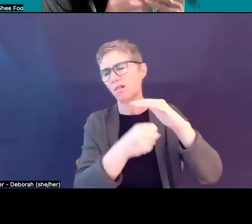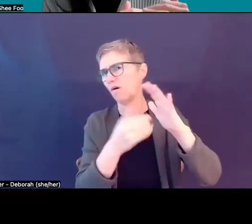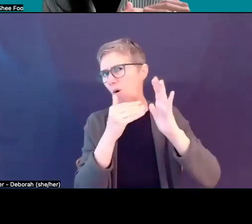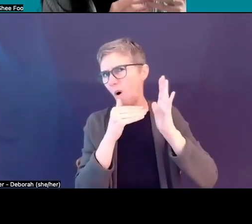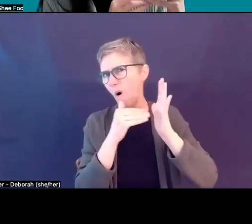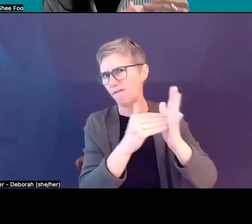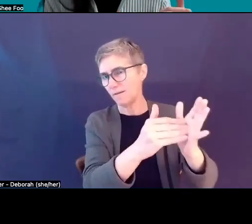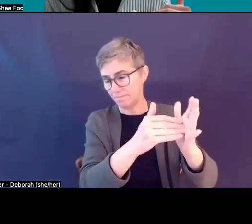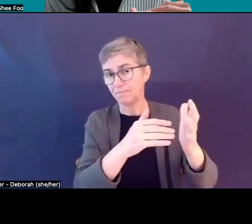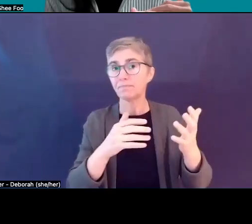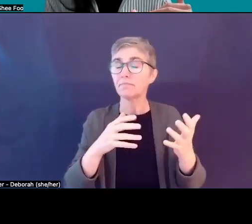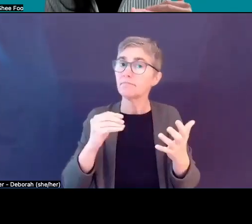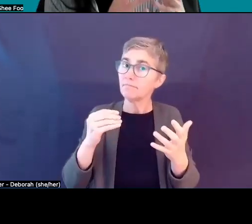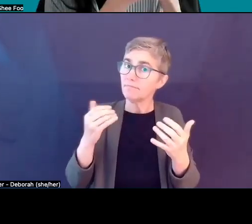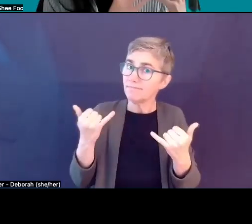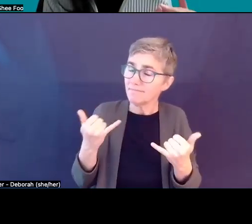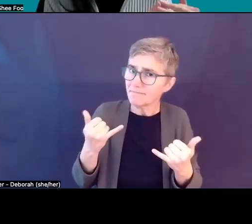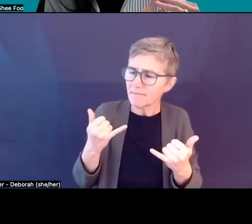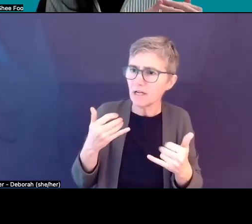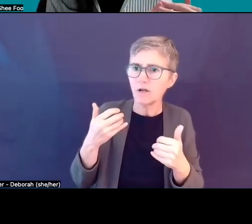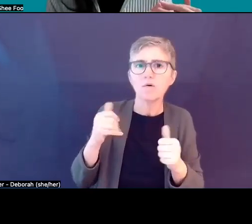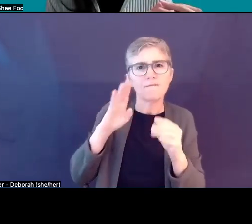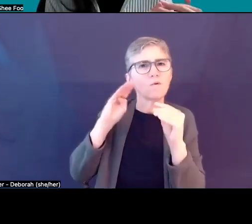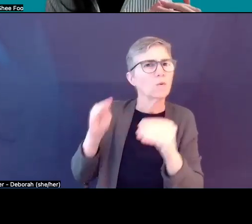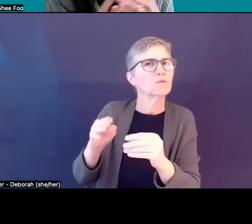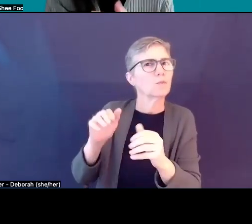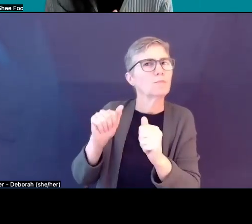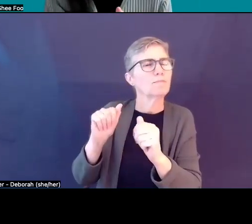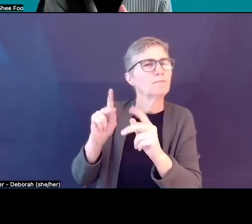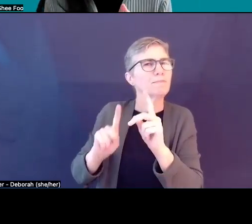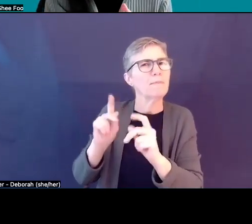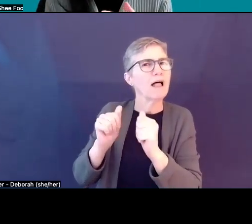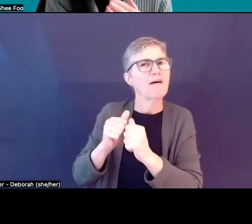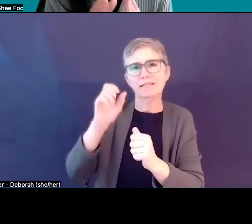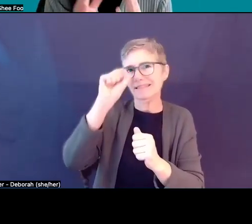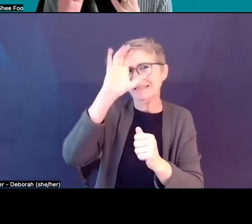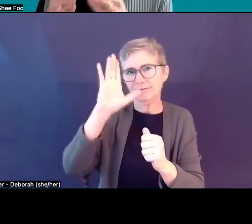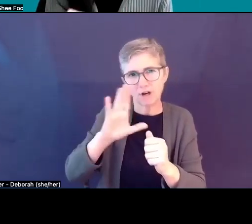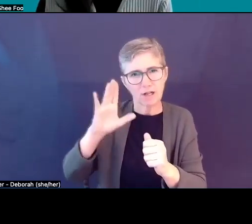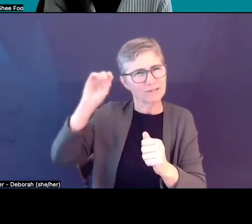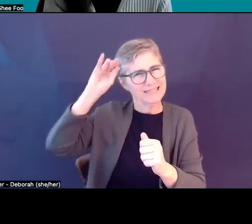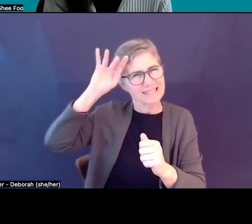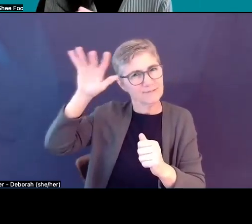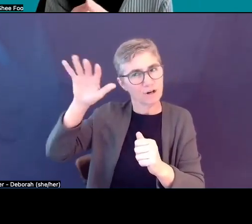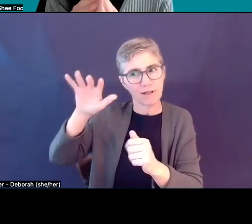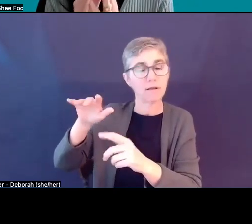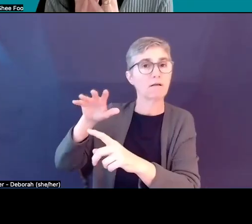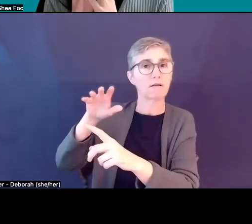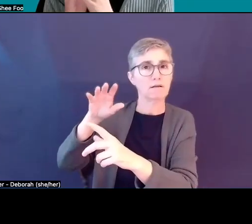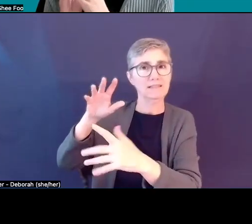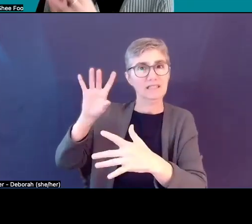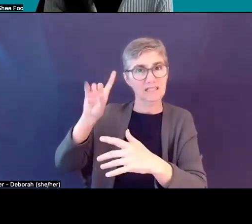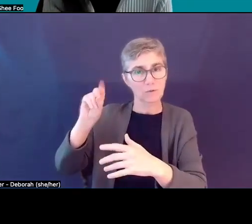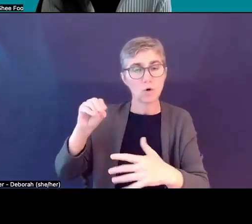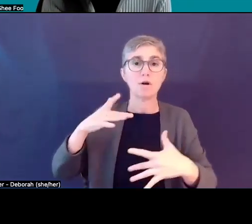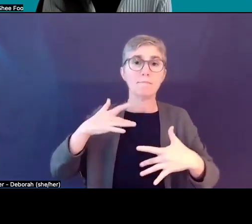are focusing on people with schizophrenia spectrum disorders and bipolar disorders, opioid use disorder, and alcohol use